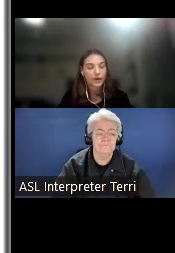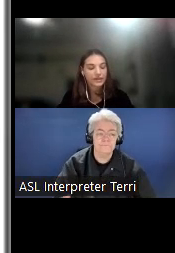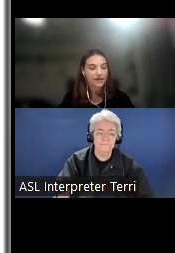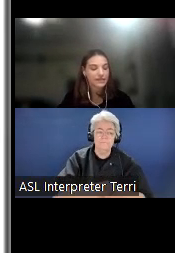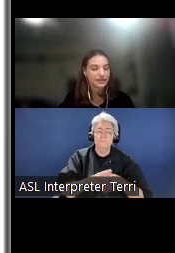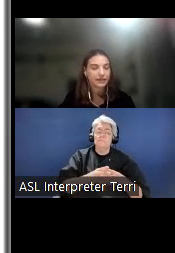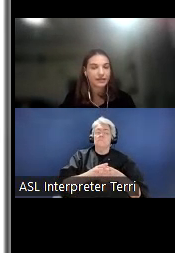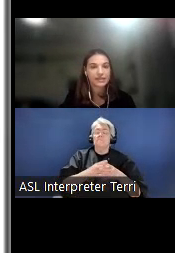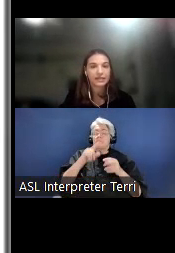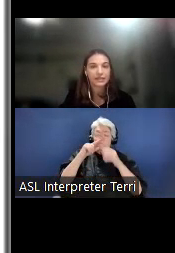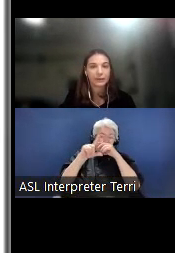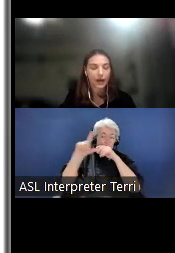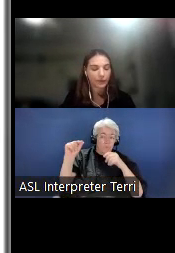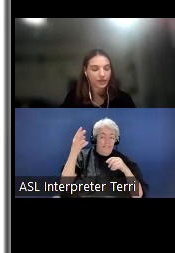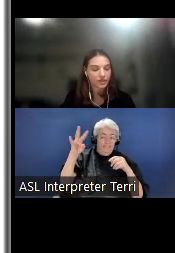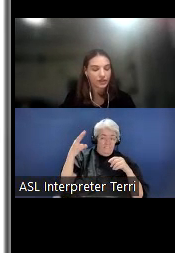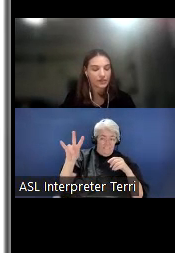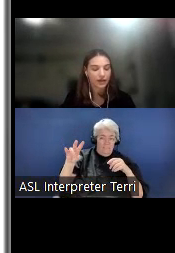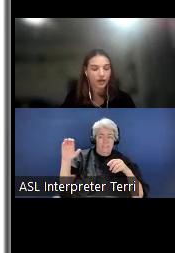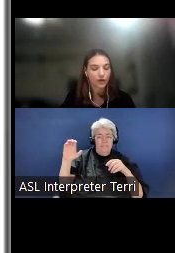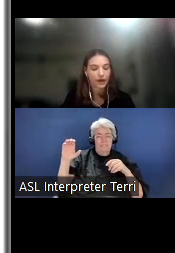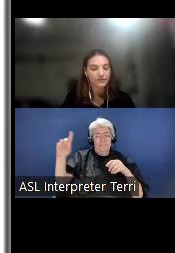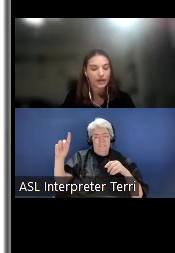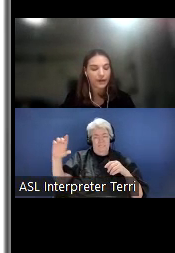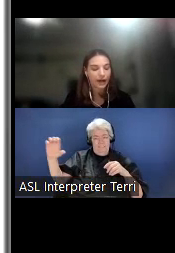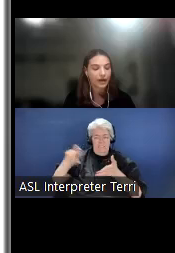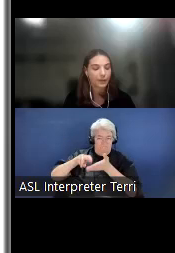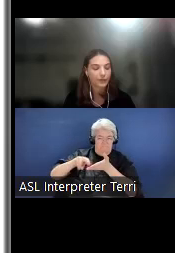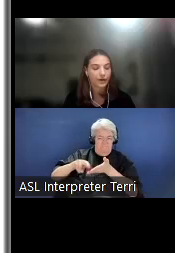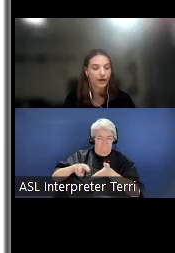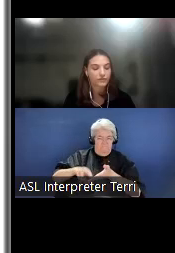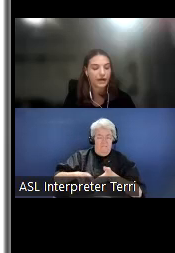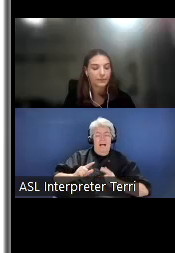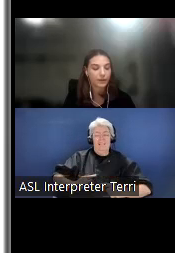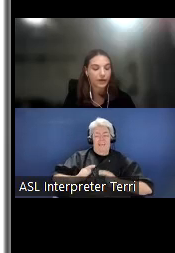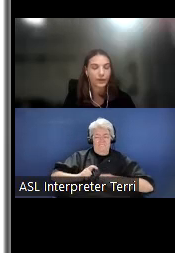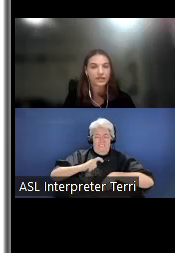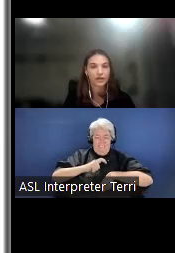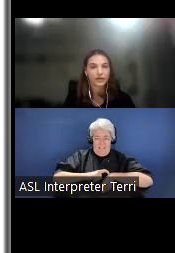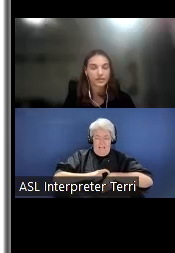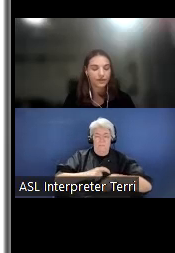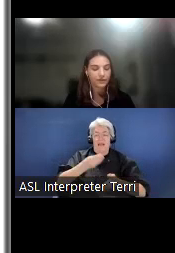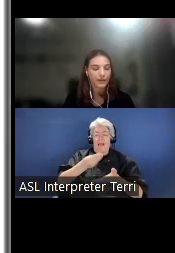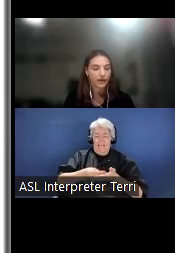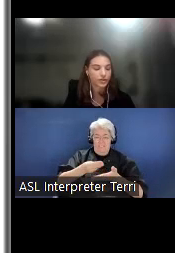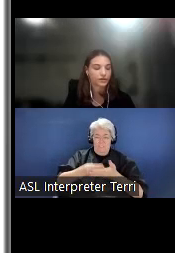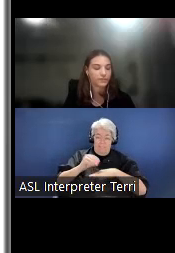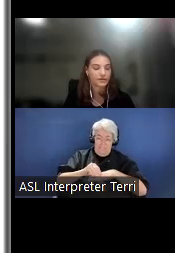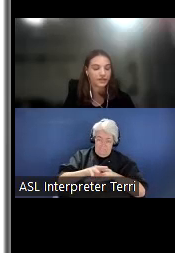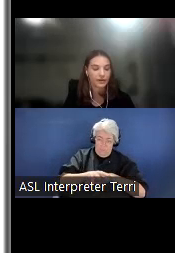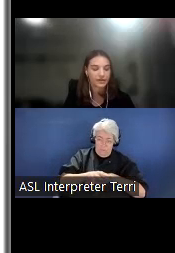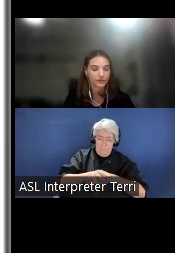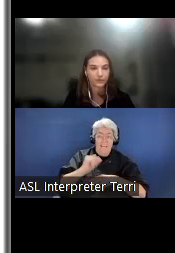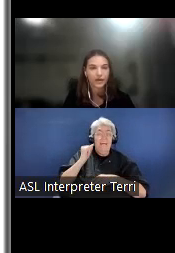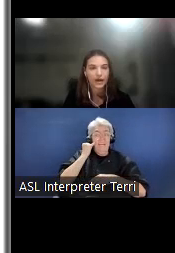So in 2017, the CDC published a study called Lifetime Economic Burden of Rape Among U.S. Adults in the American Journal